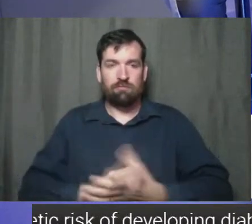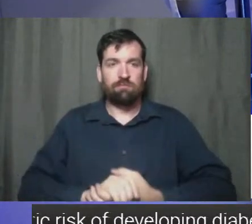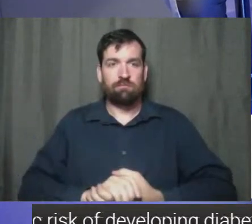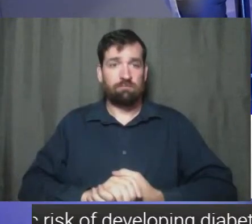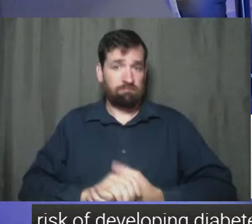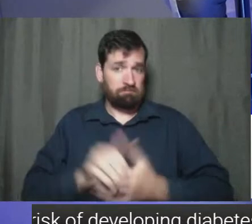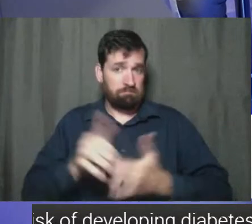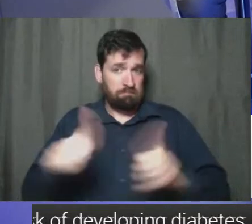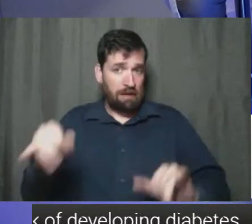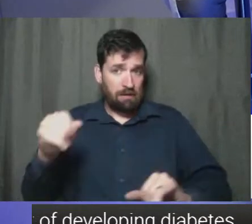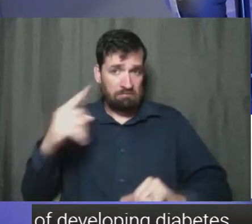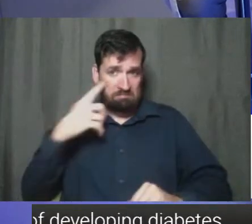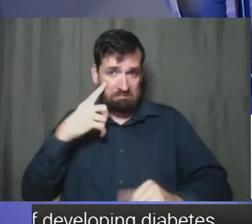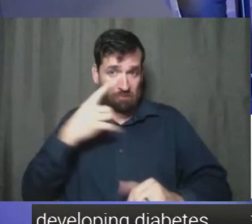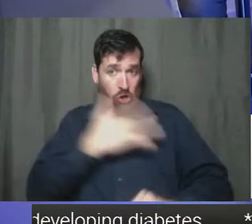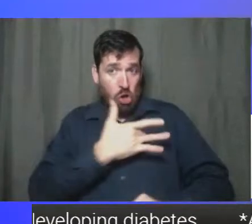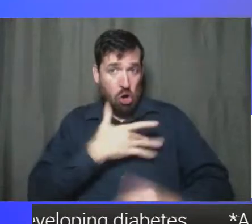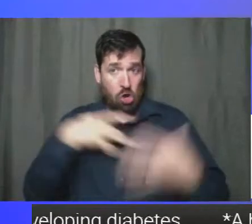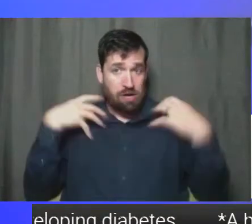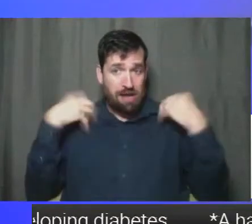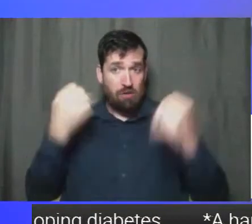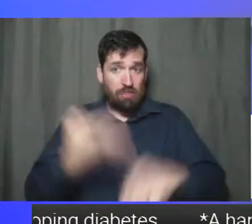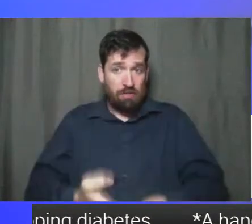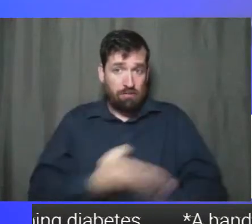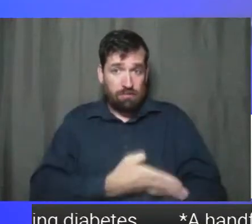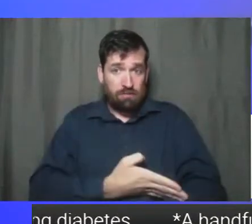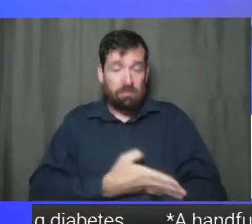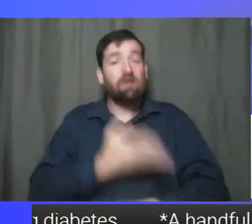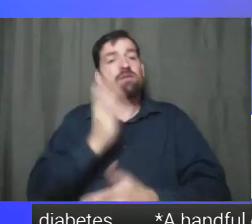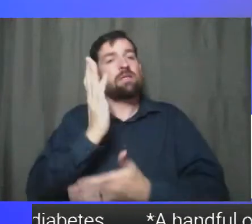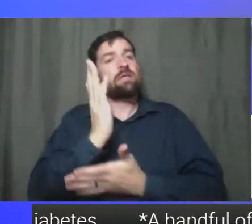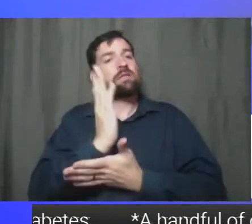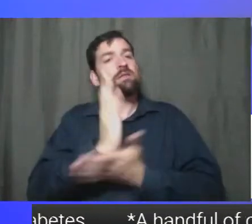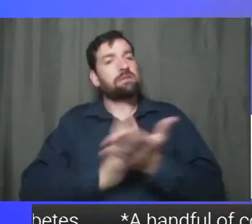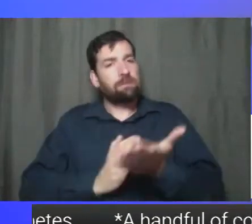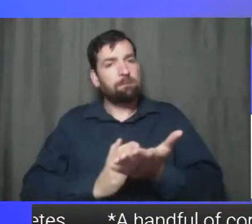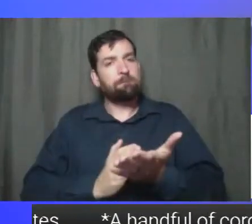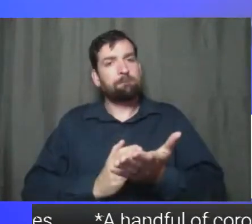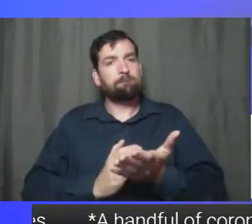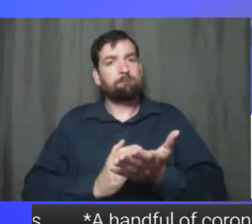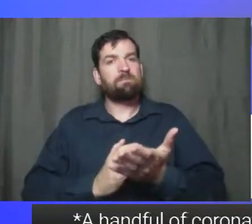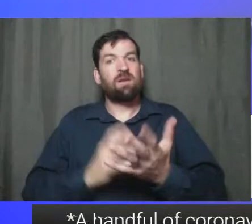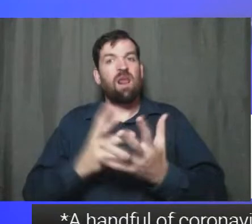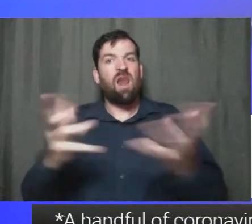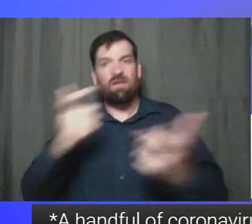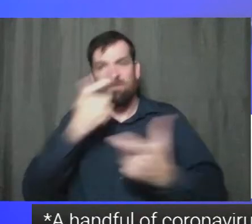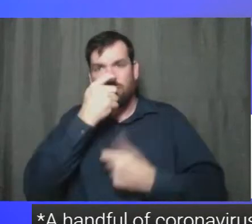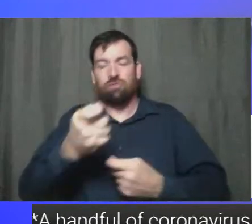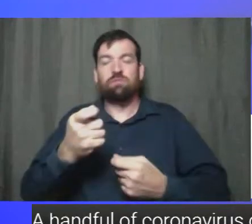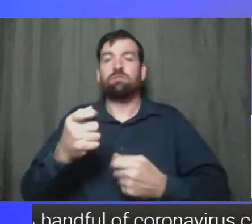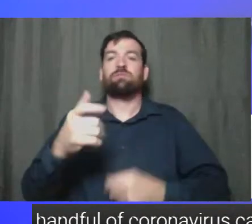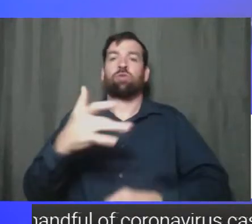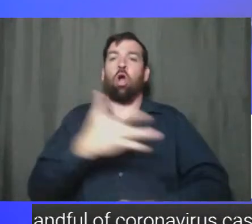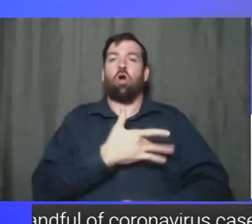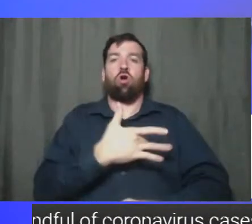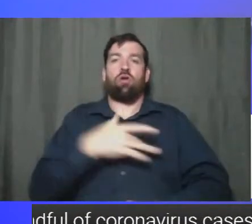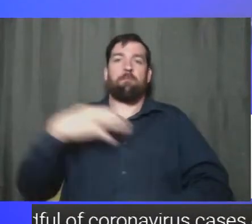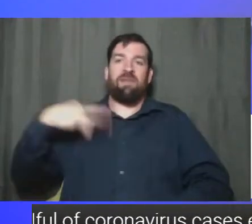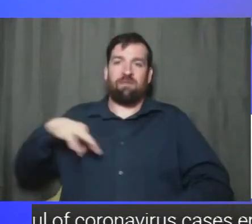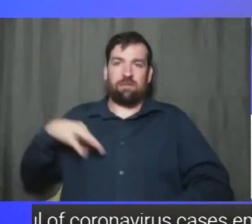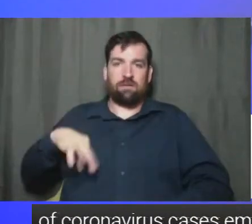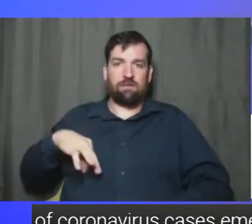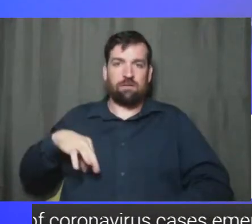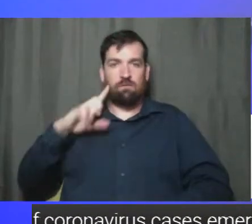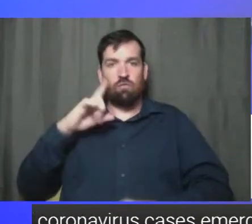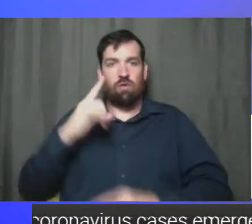improve your heart health? So there's some data, there is a lot of interest in the heart benefits of alcohol, so that's how a lot of